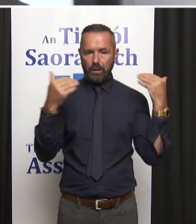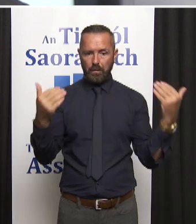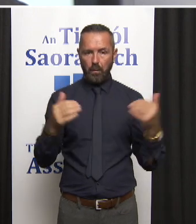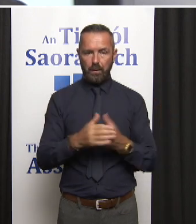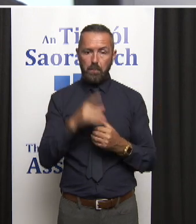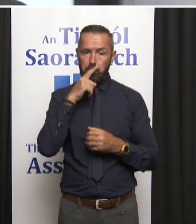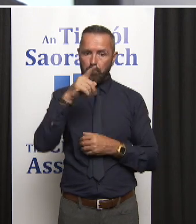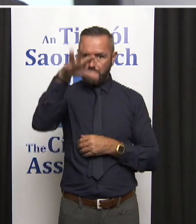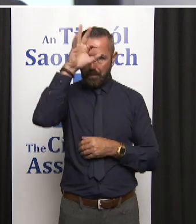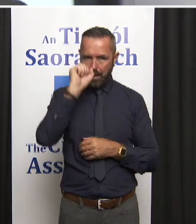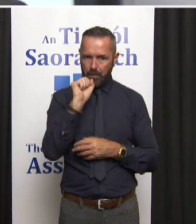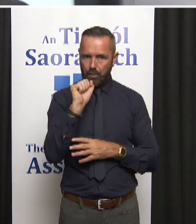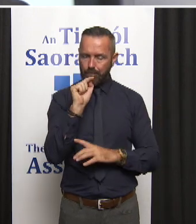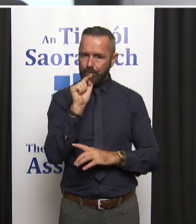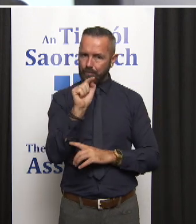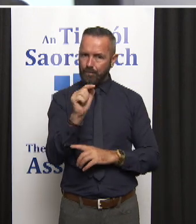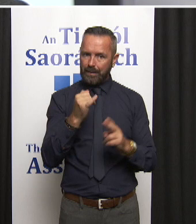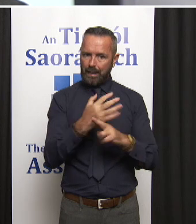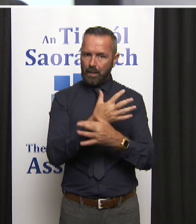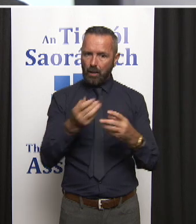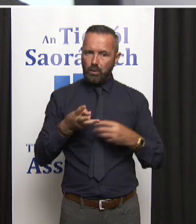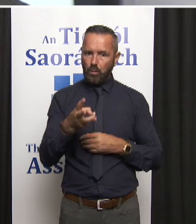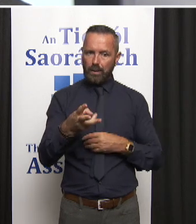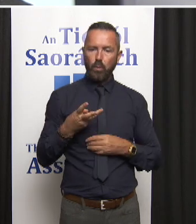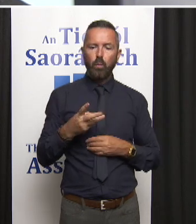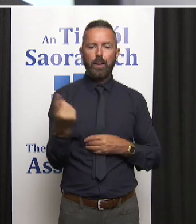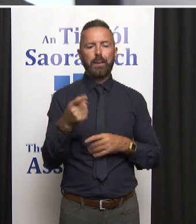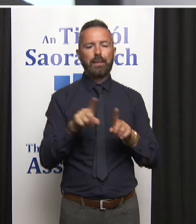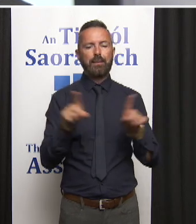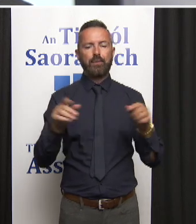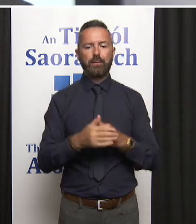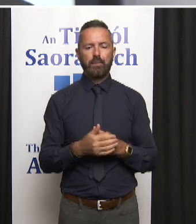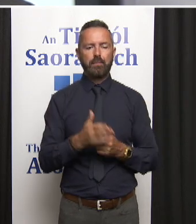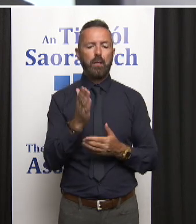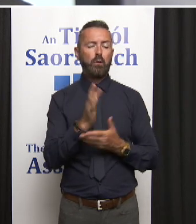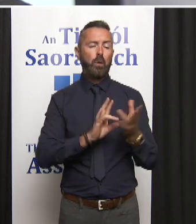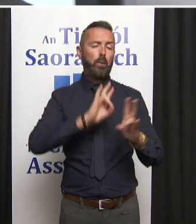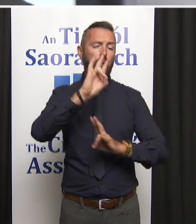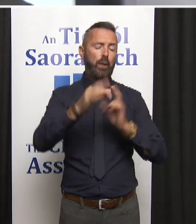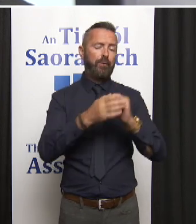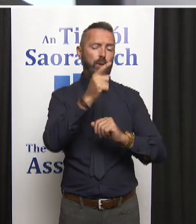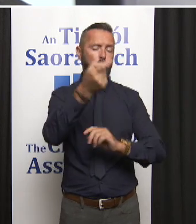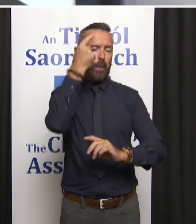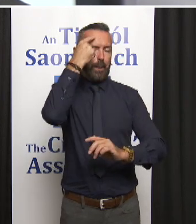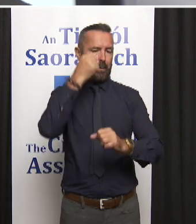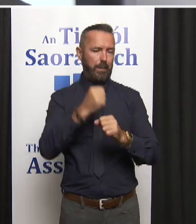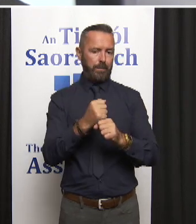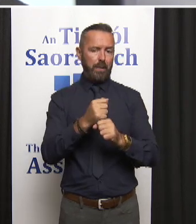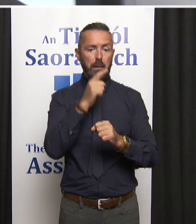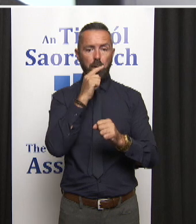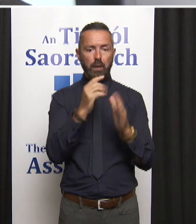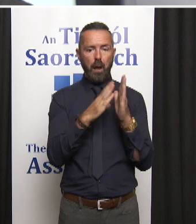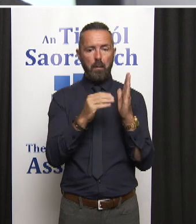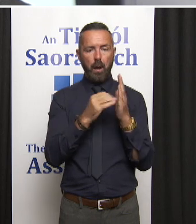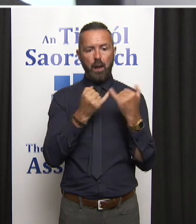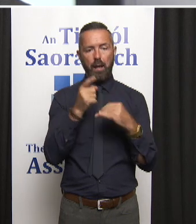mind they would actually in many ways be quite different. So some questions that arise for you. Would a model like this